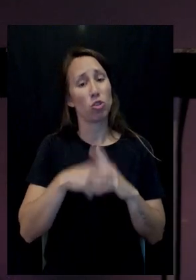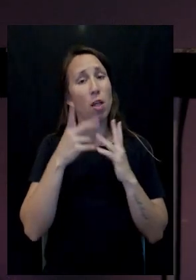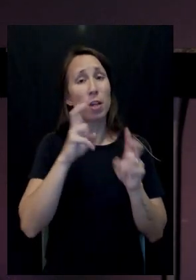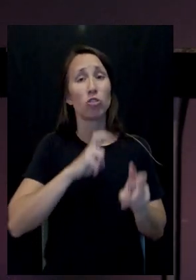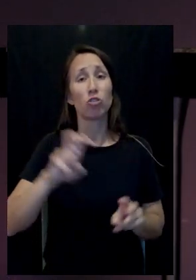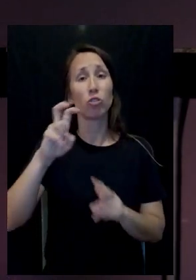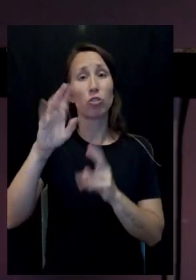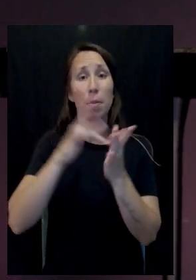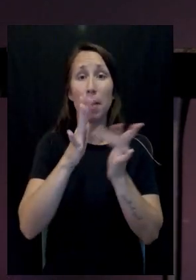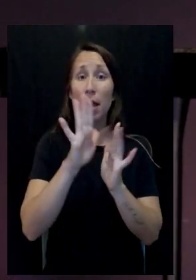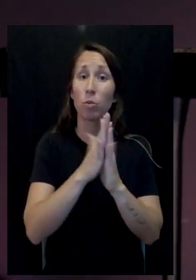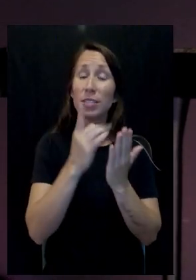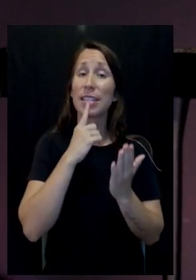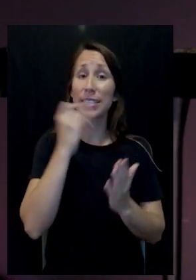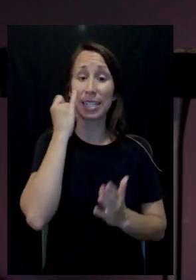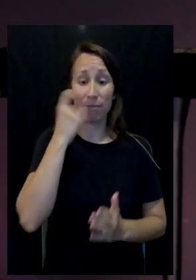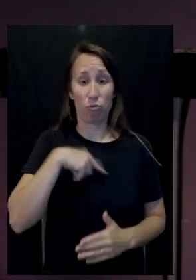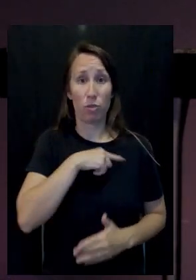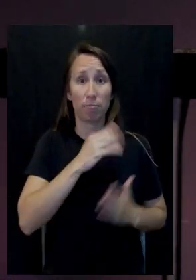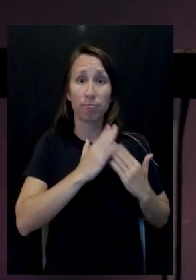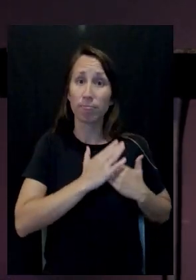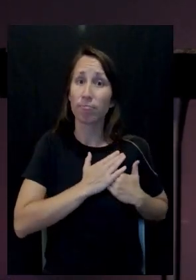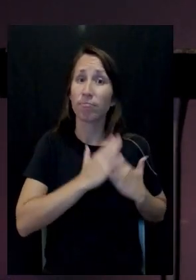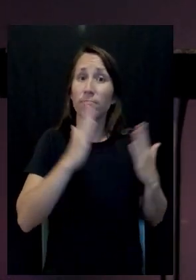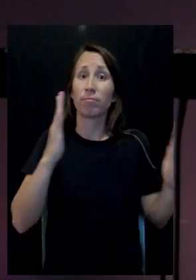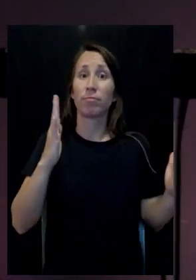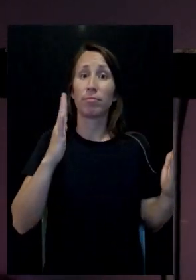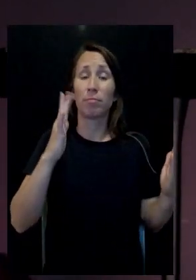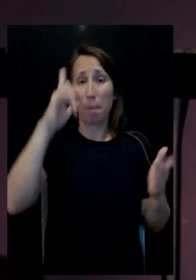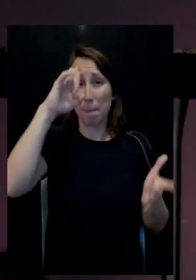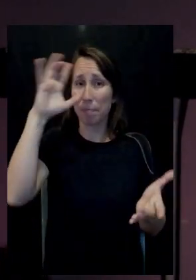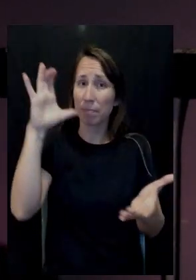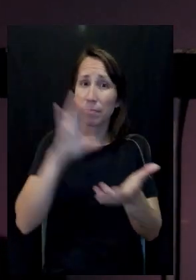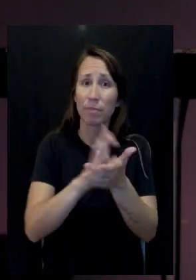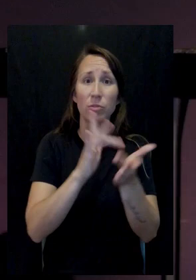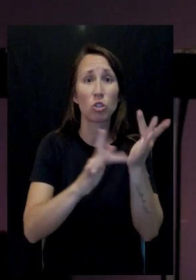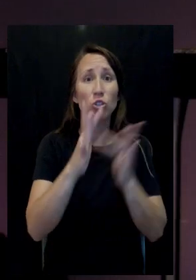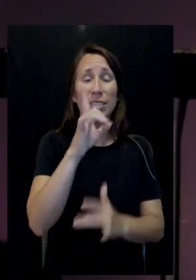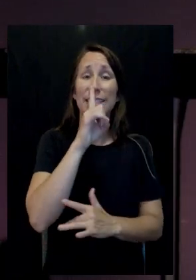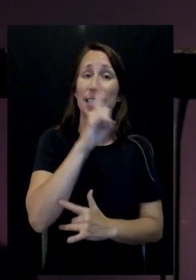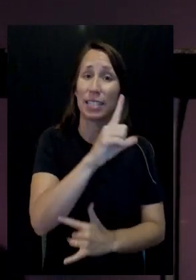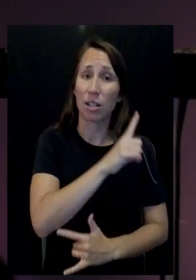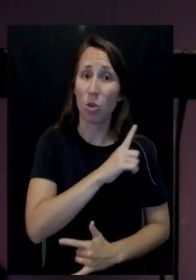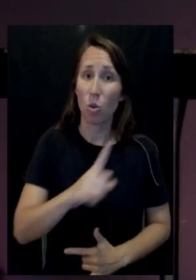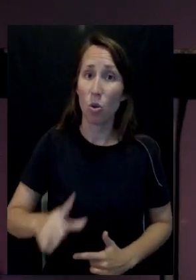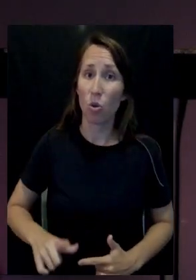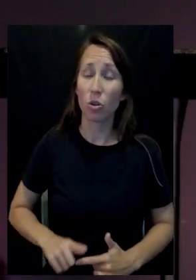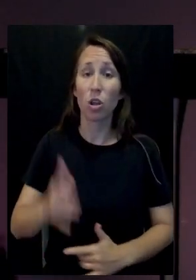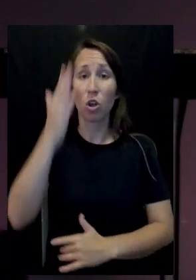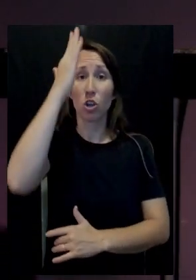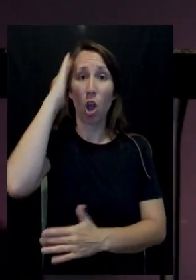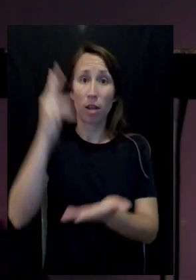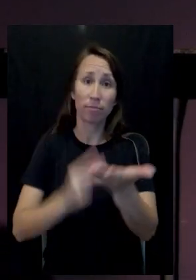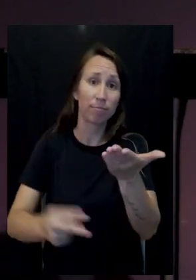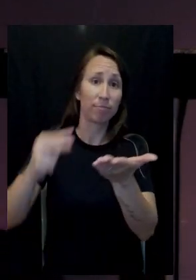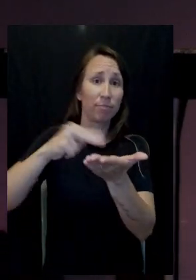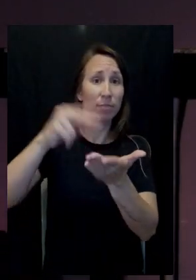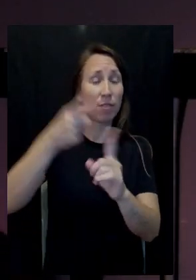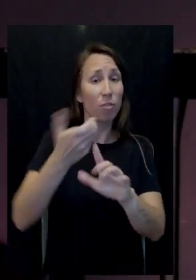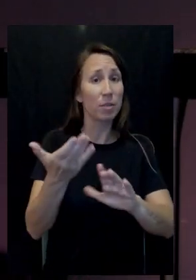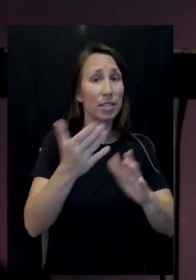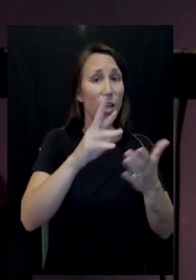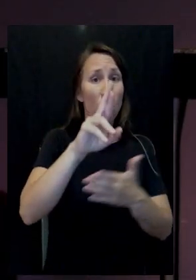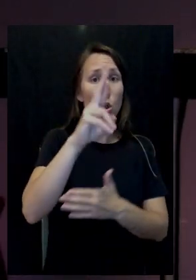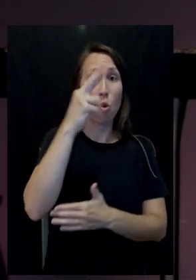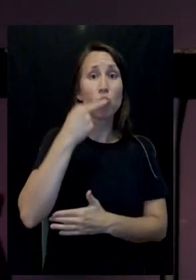says if we open up our hearts, we believe that Jesus is Lord, that God raised him from the dead. Romans says this, says you will